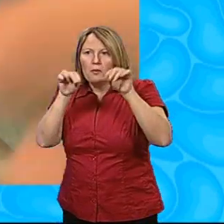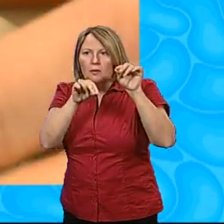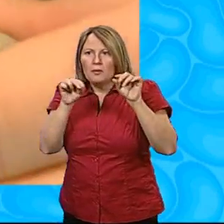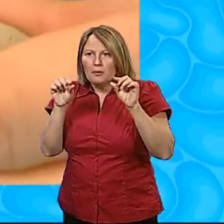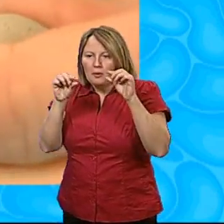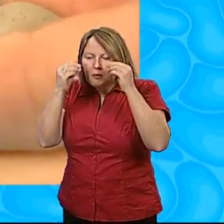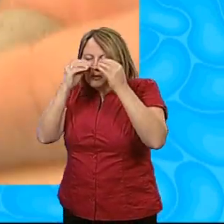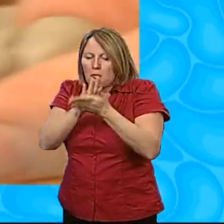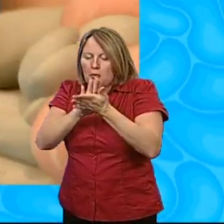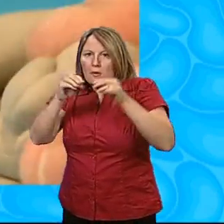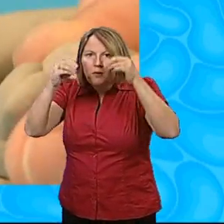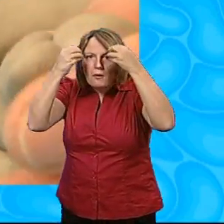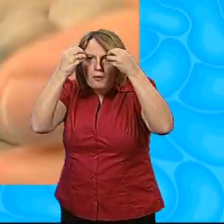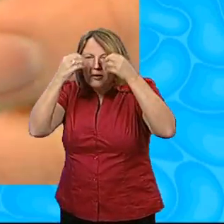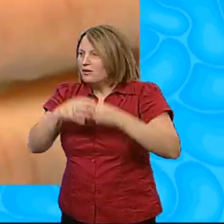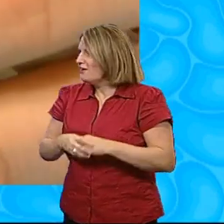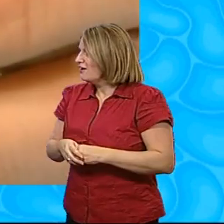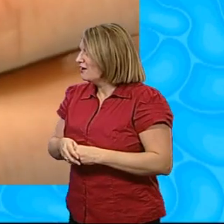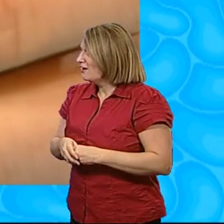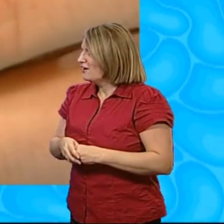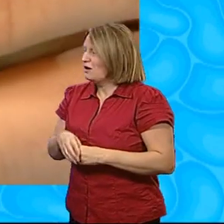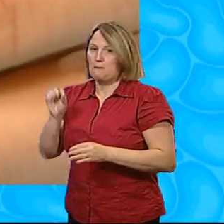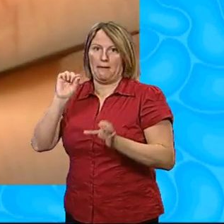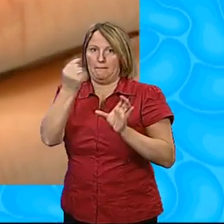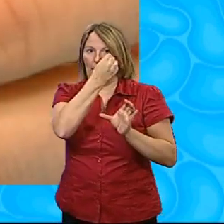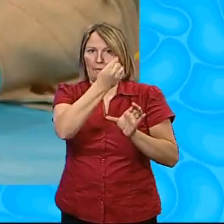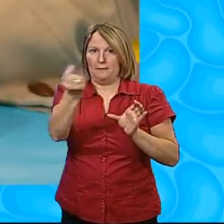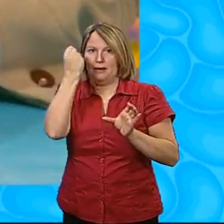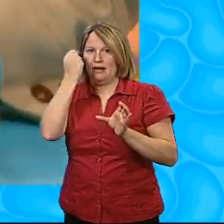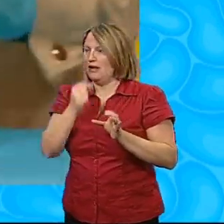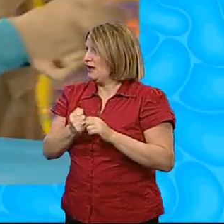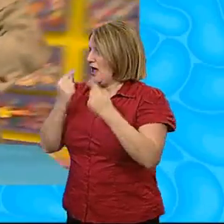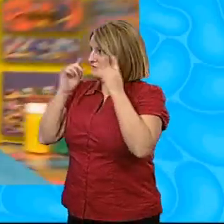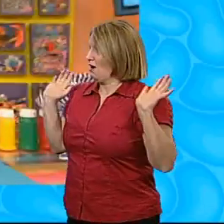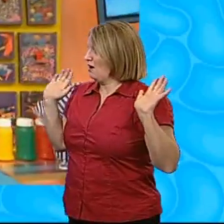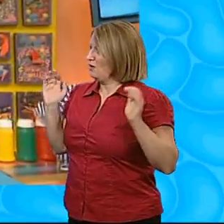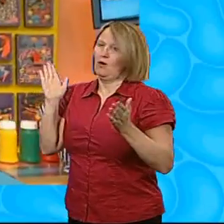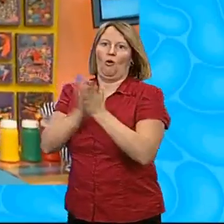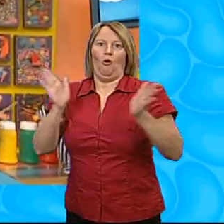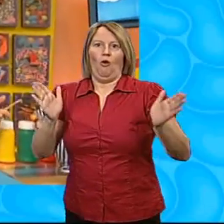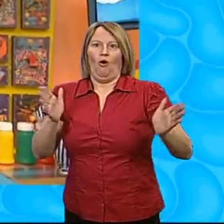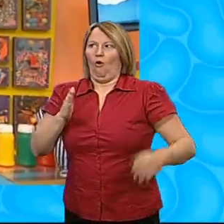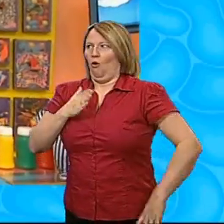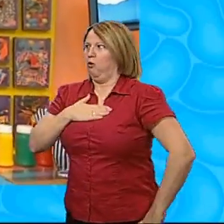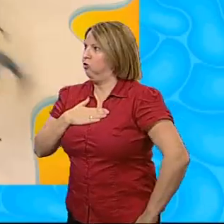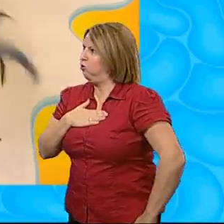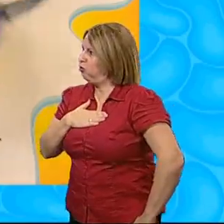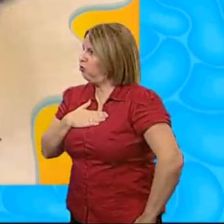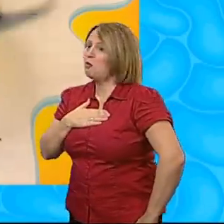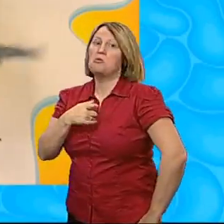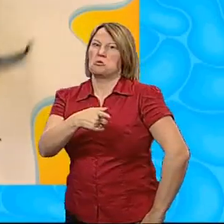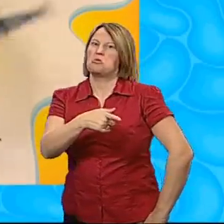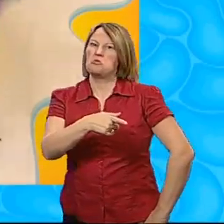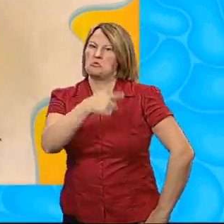that. There are the eyes, and get a pencil and make eyes. I did it!